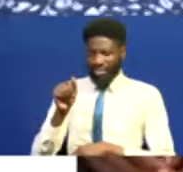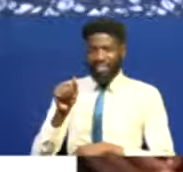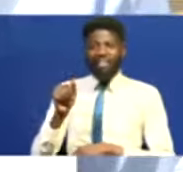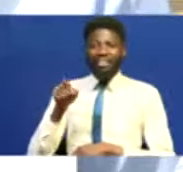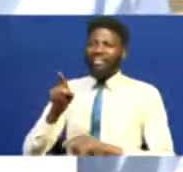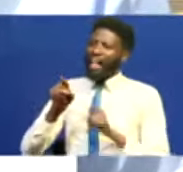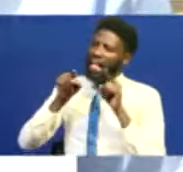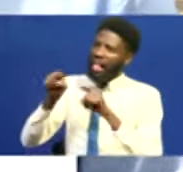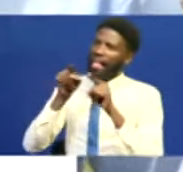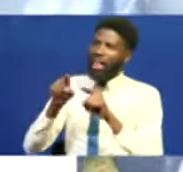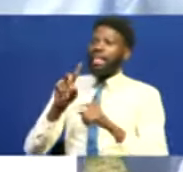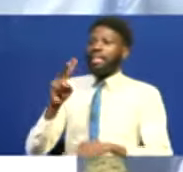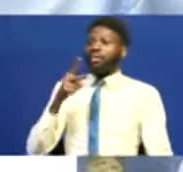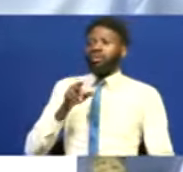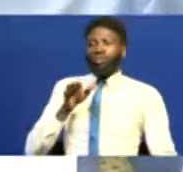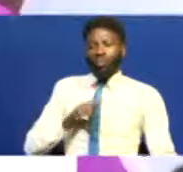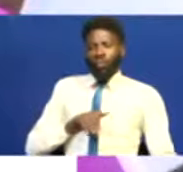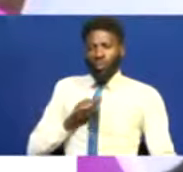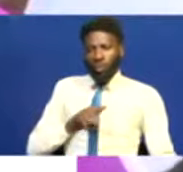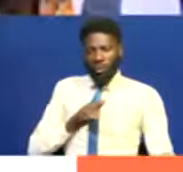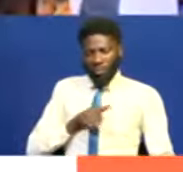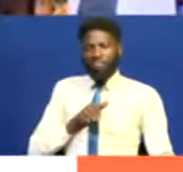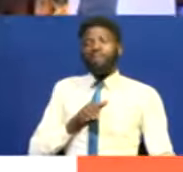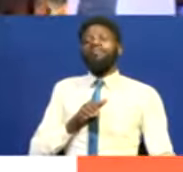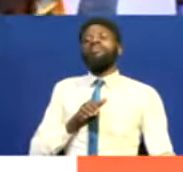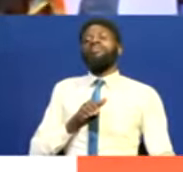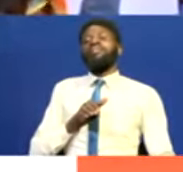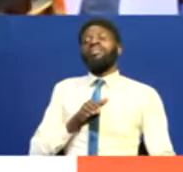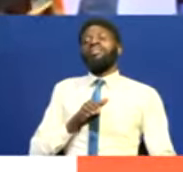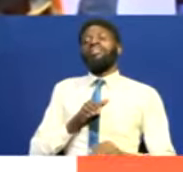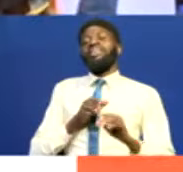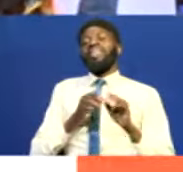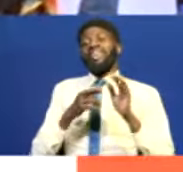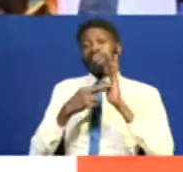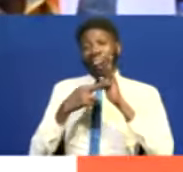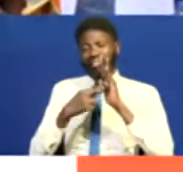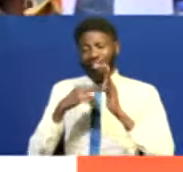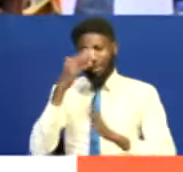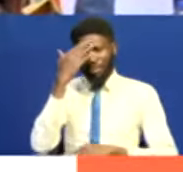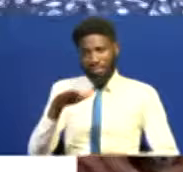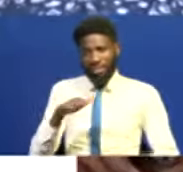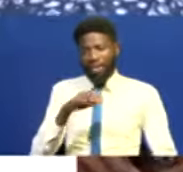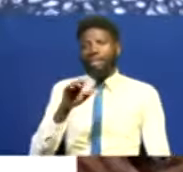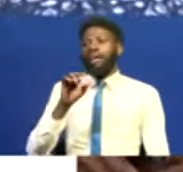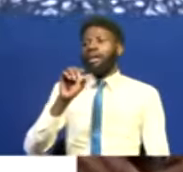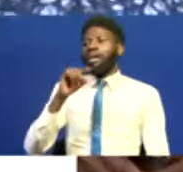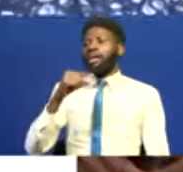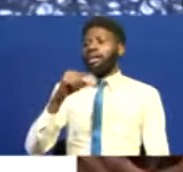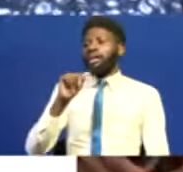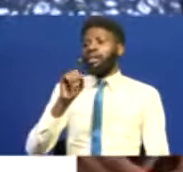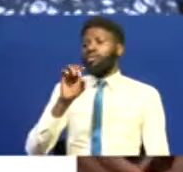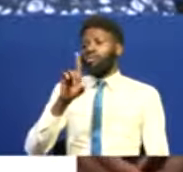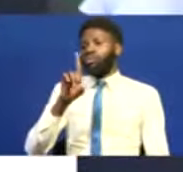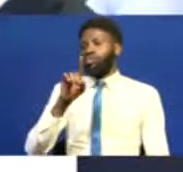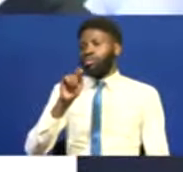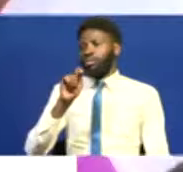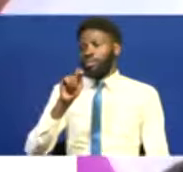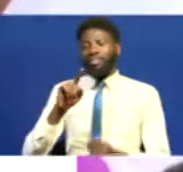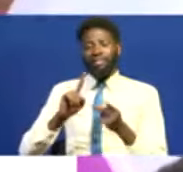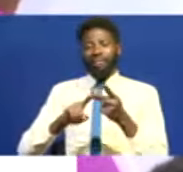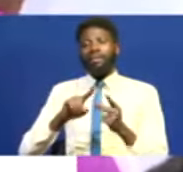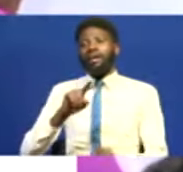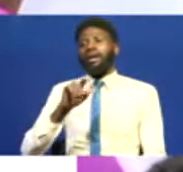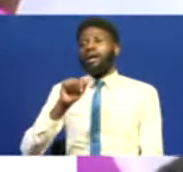the second woman member of the National Assembly, Gertrude Mbevu, and Malindi Member of Parliament, Amina Mnyanzi, of undermining